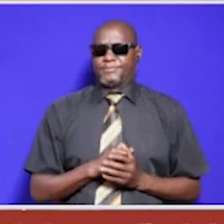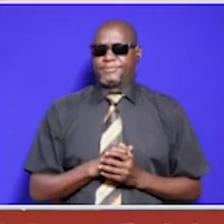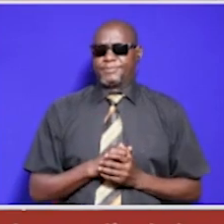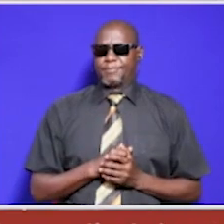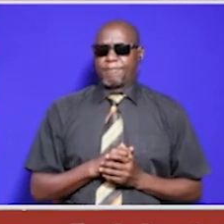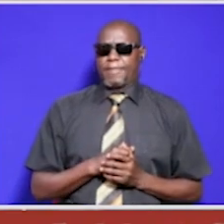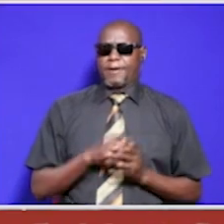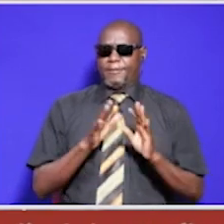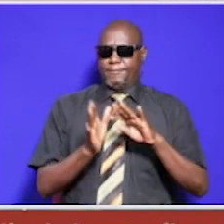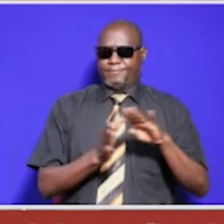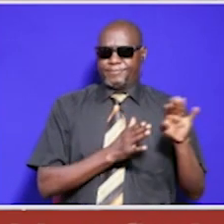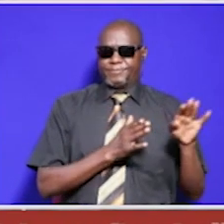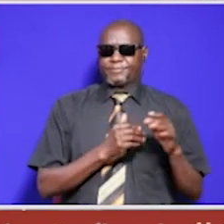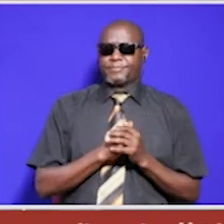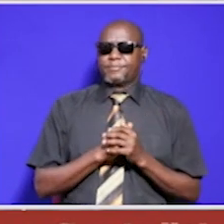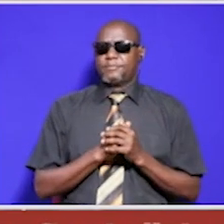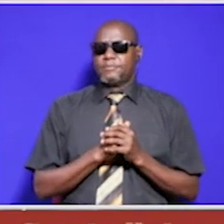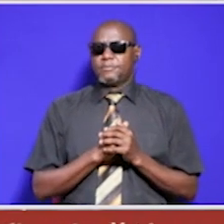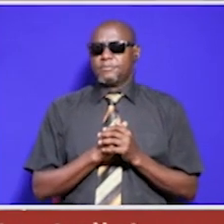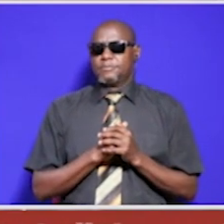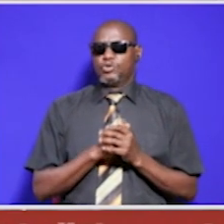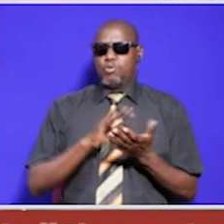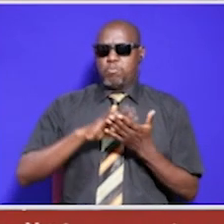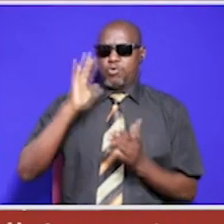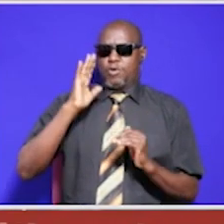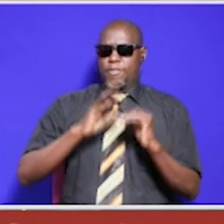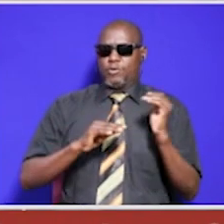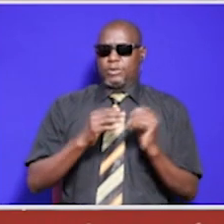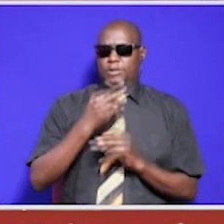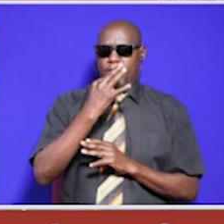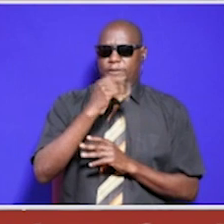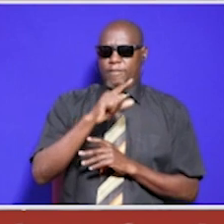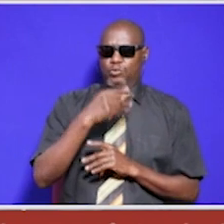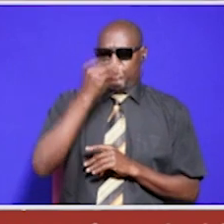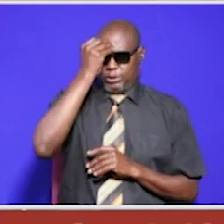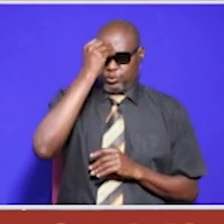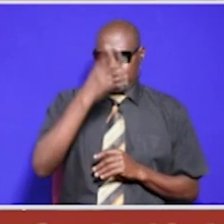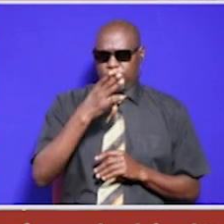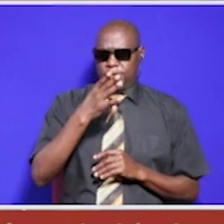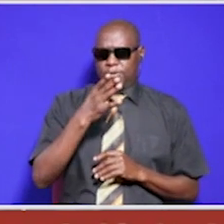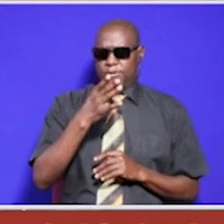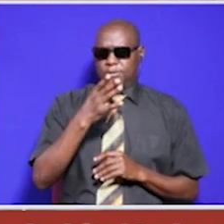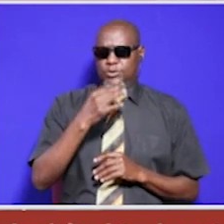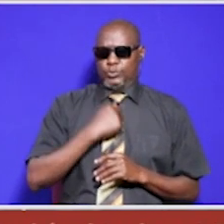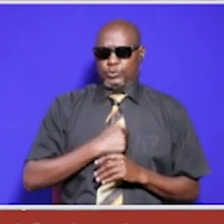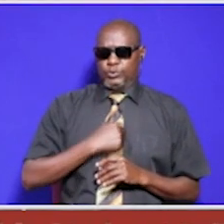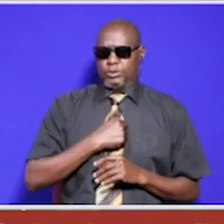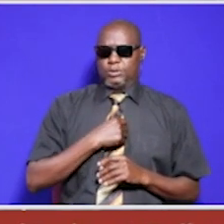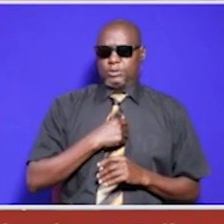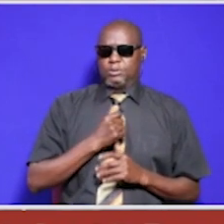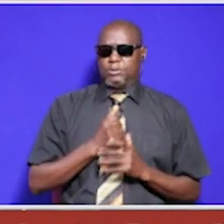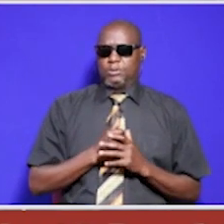Now, away from the country, out of more than 3,000 students, I beg your pardon, out of more